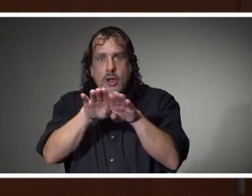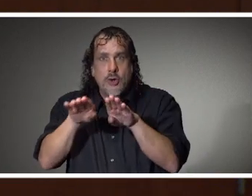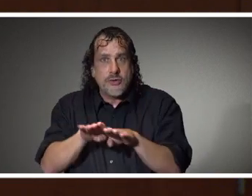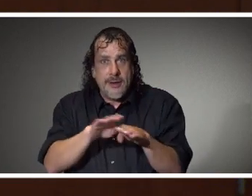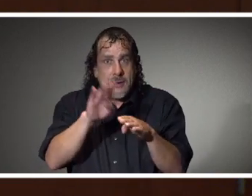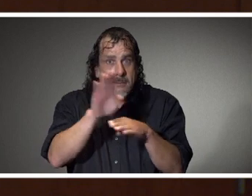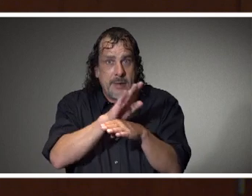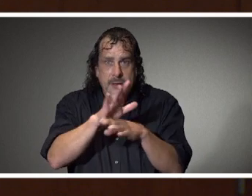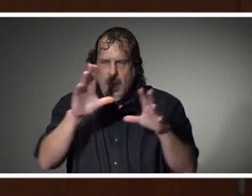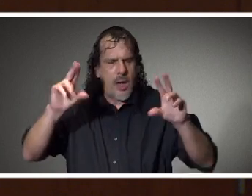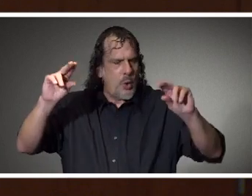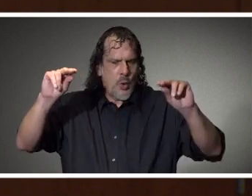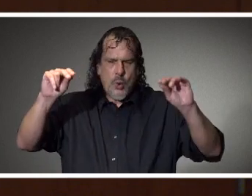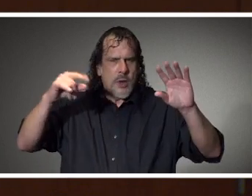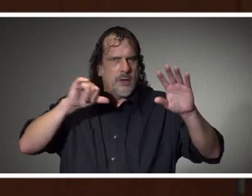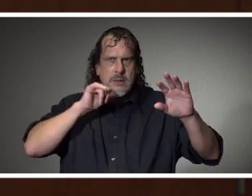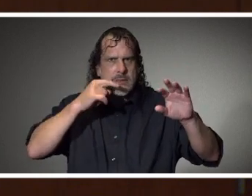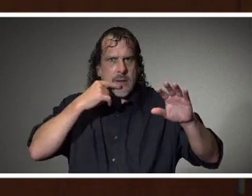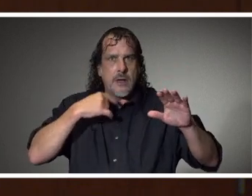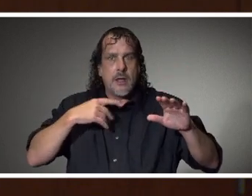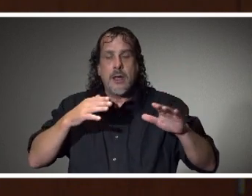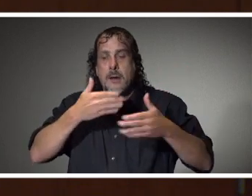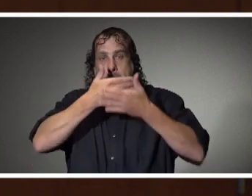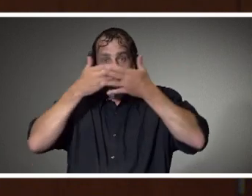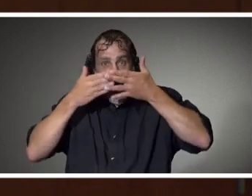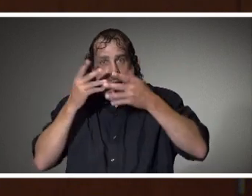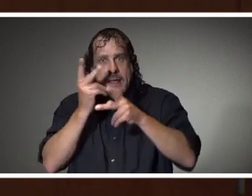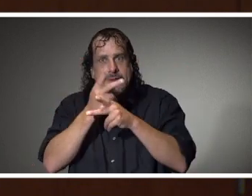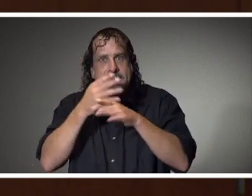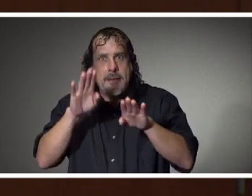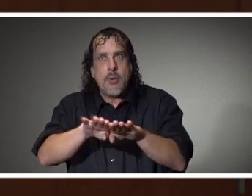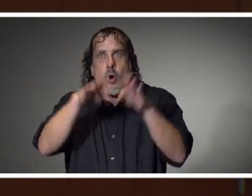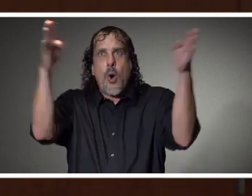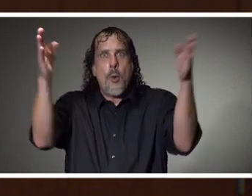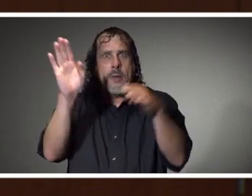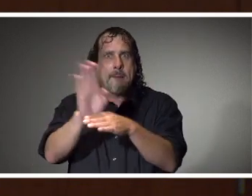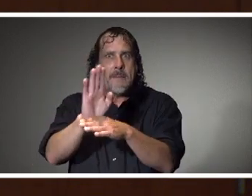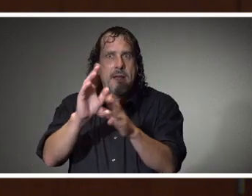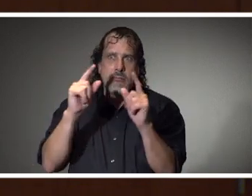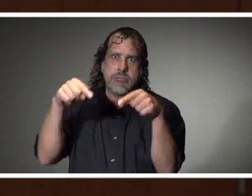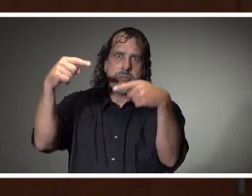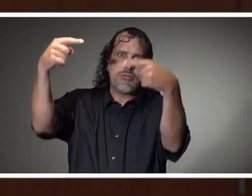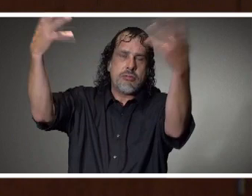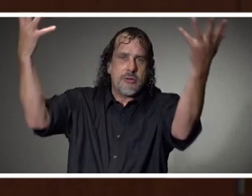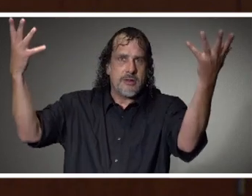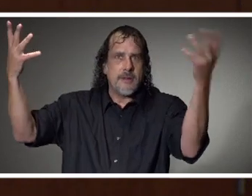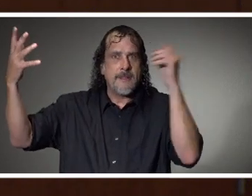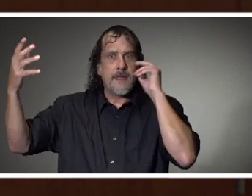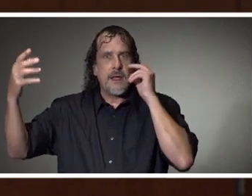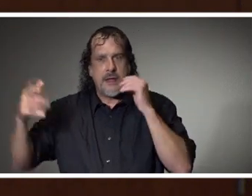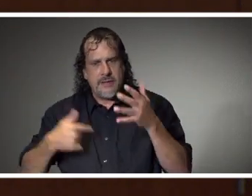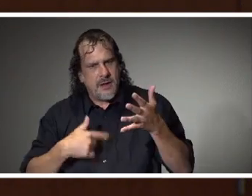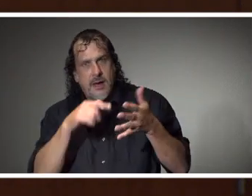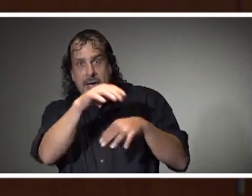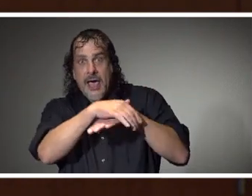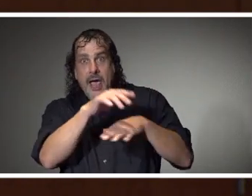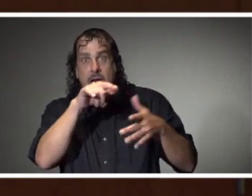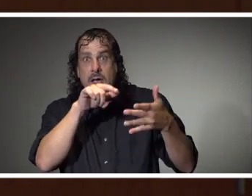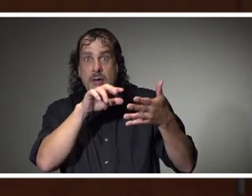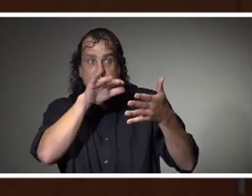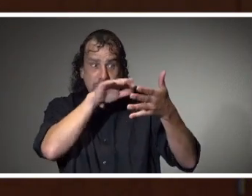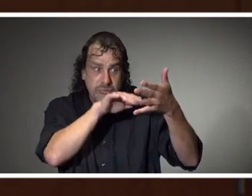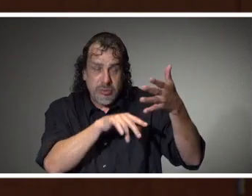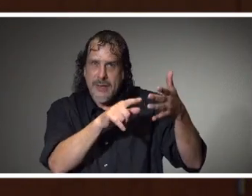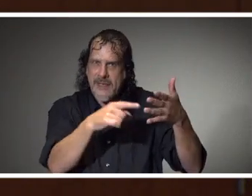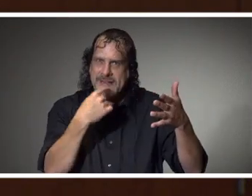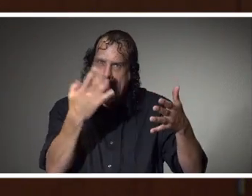nothing's further from the truth. Masks keep businesses open, and there's a lot of good references in there that helps understand why that